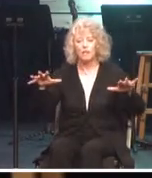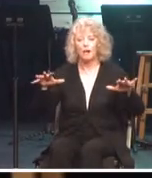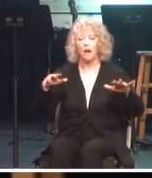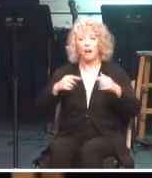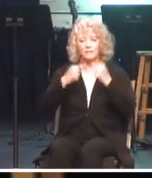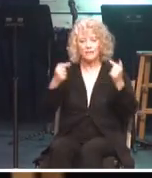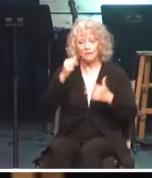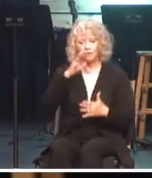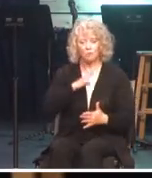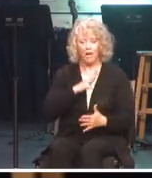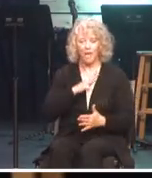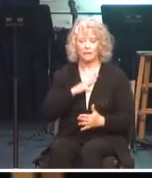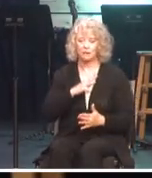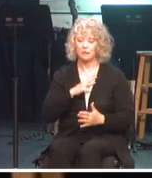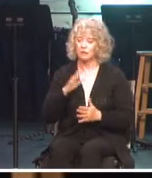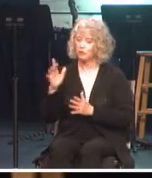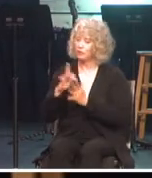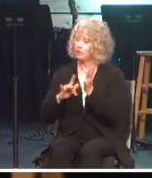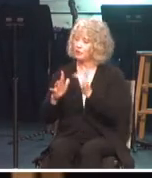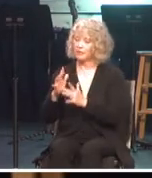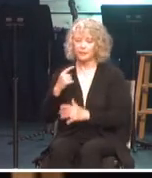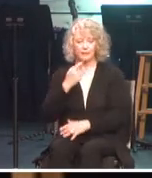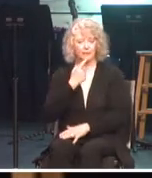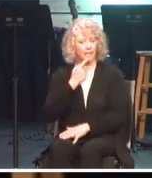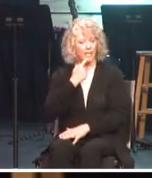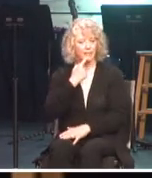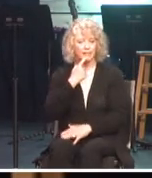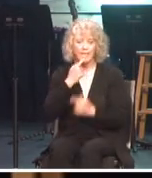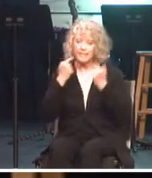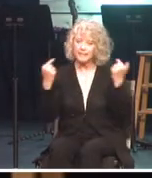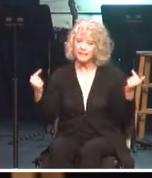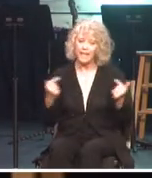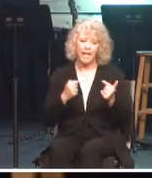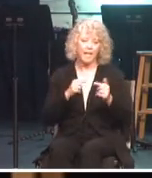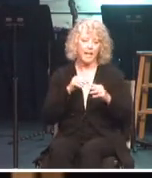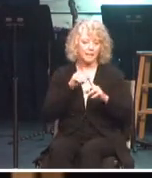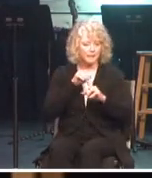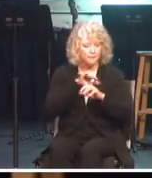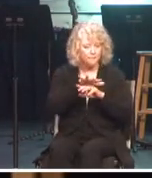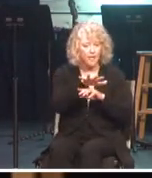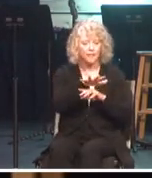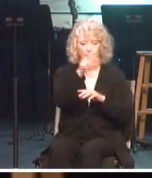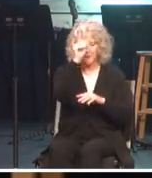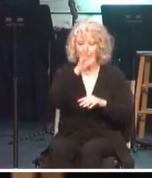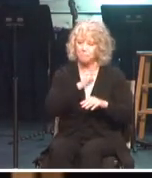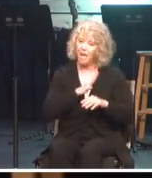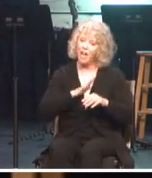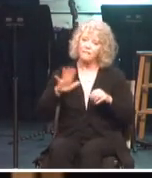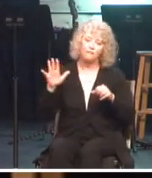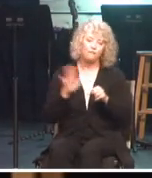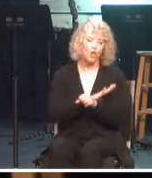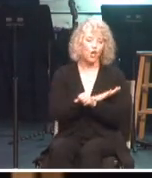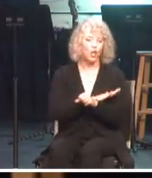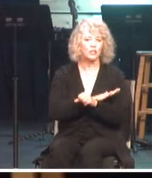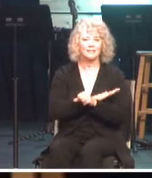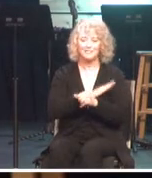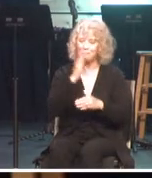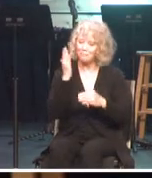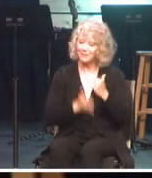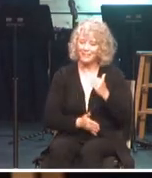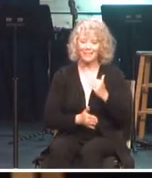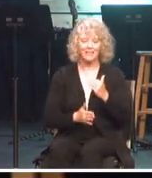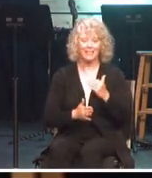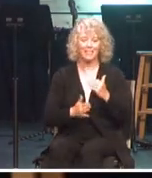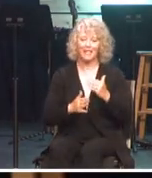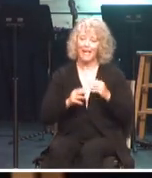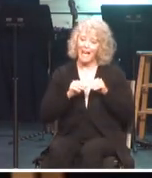Because according to Jesus, sin has affected man utterly and thoroughly. Sin has permeated